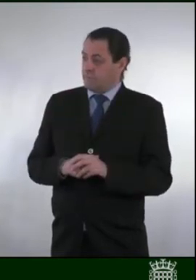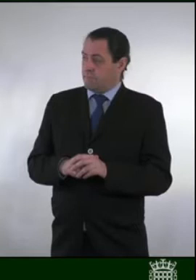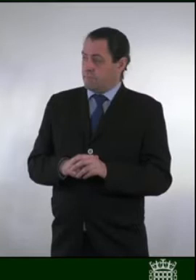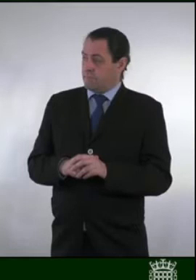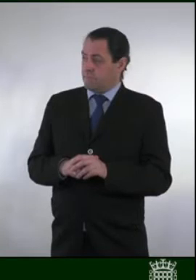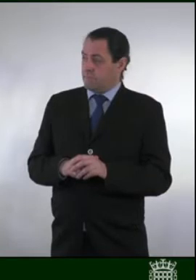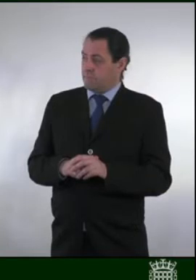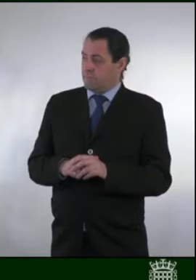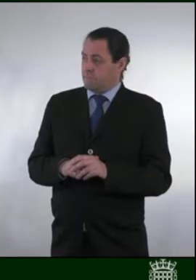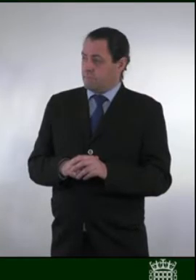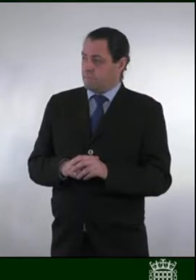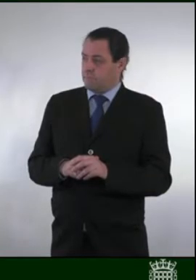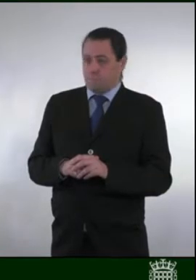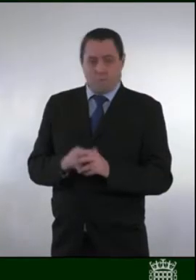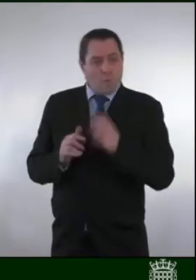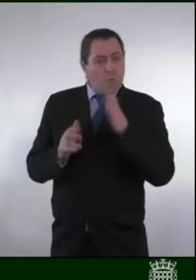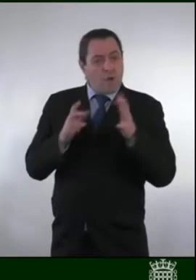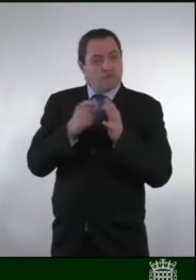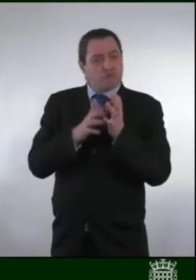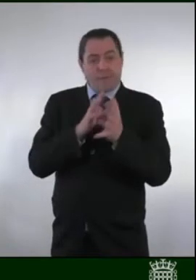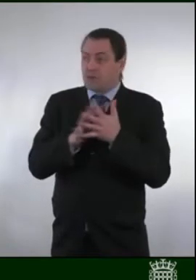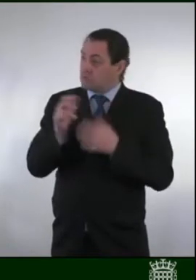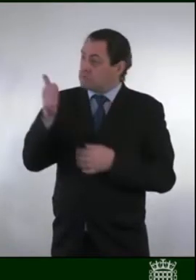Can you hear me? Yes.